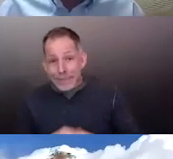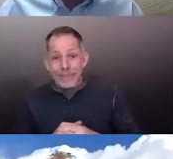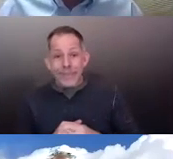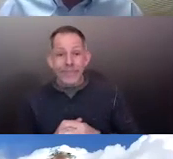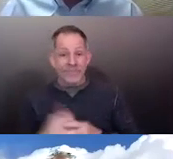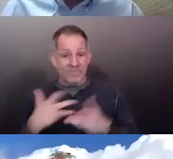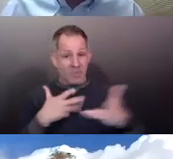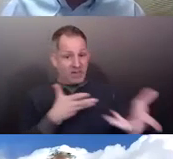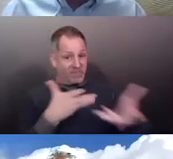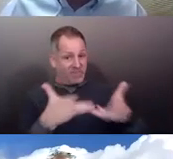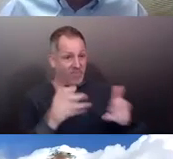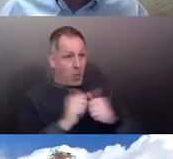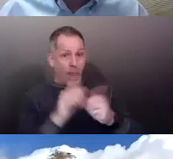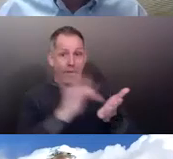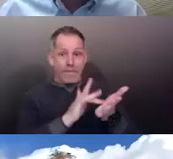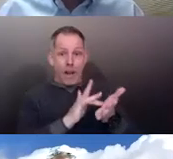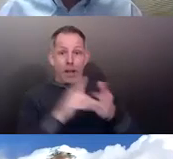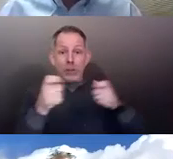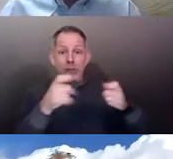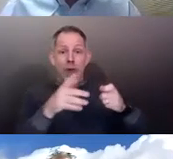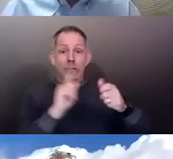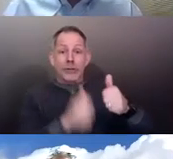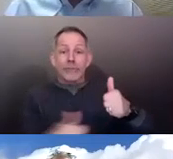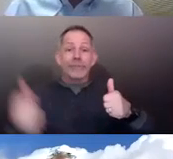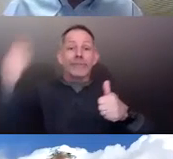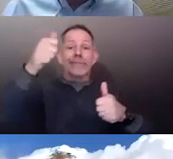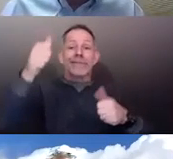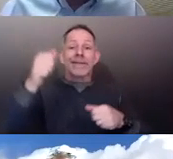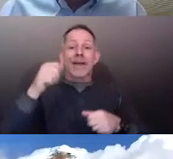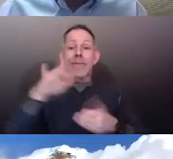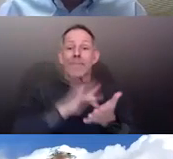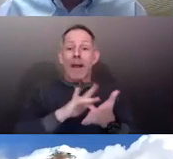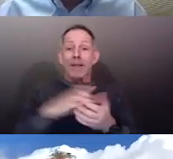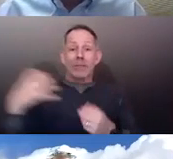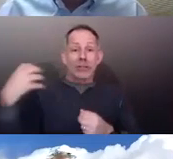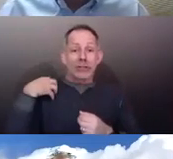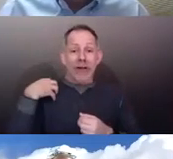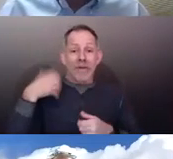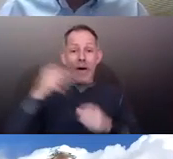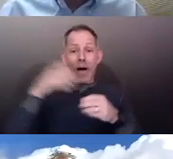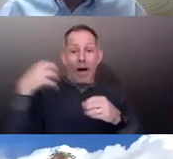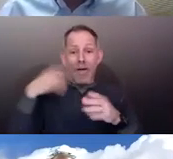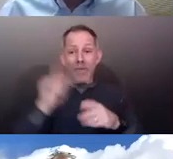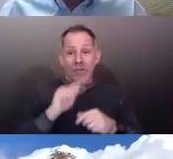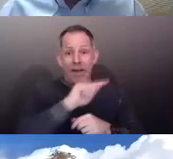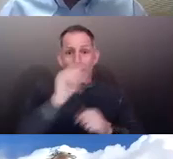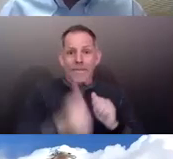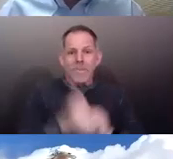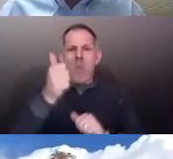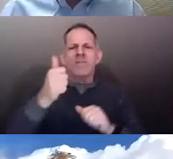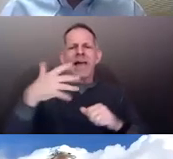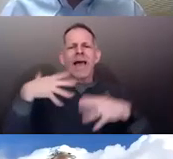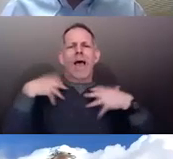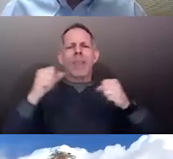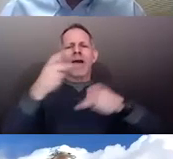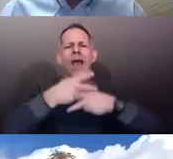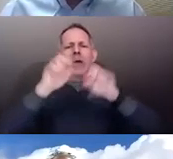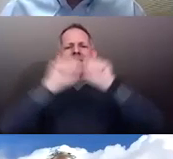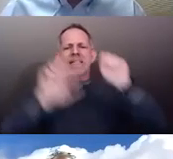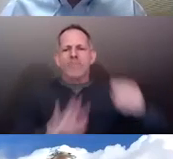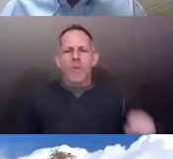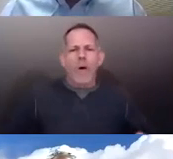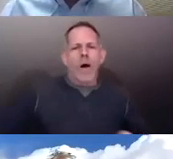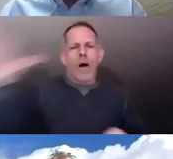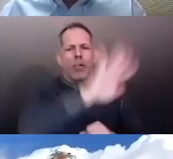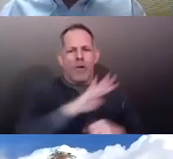medical officers of most of the major healthcare systems. Our vaccine planning team is working very closely with them as